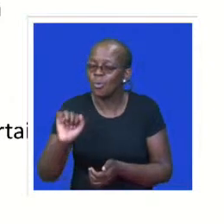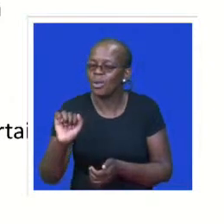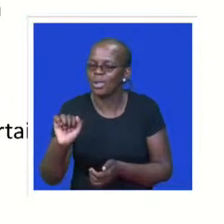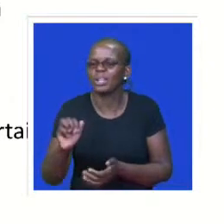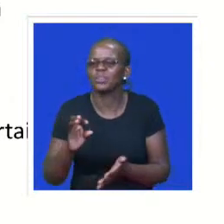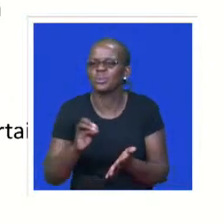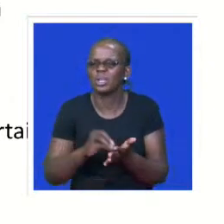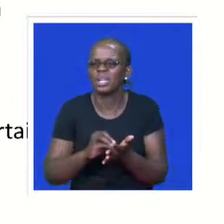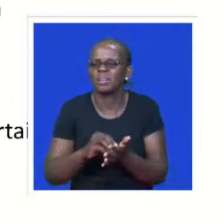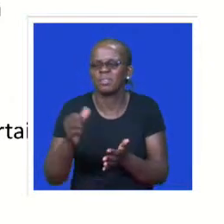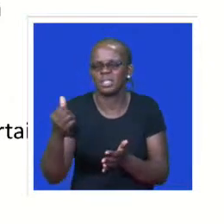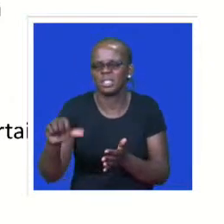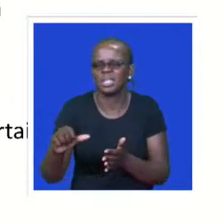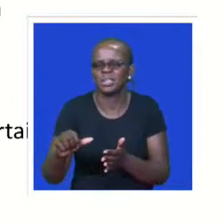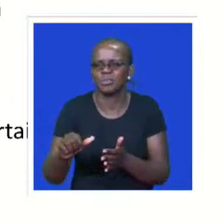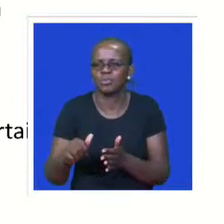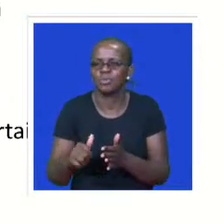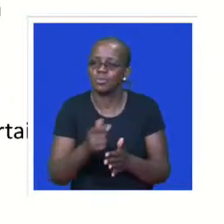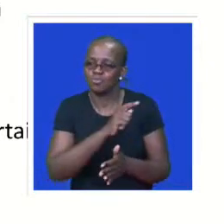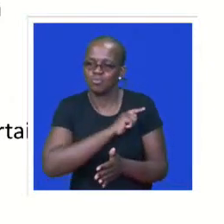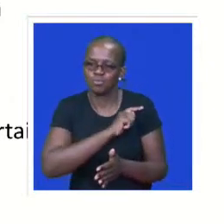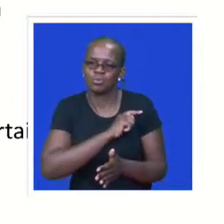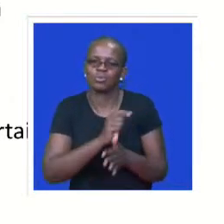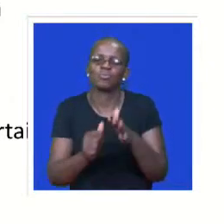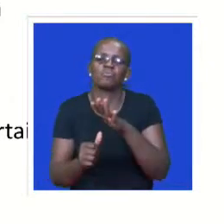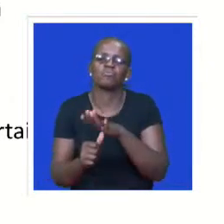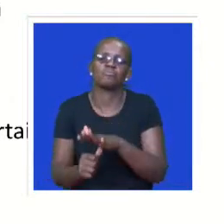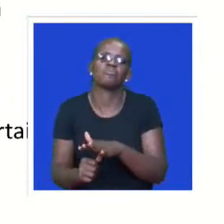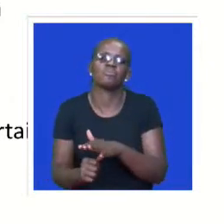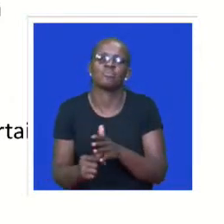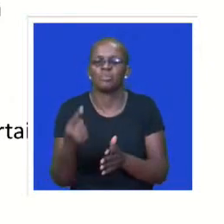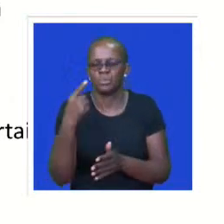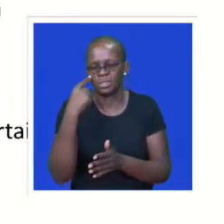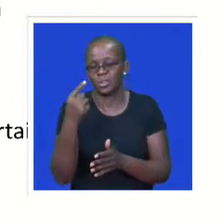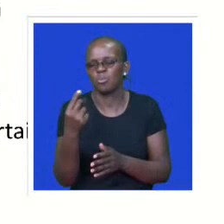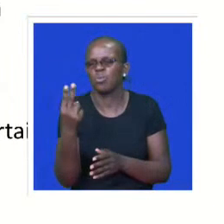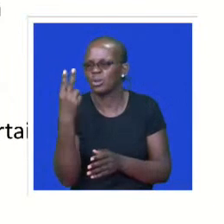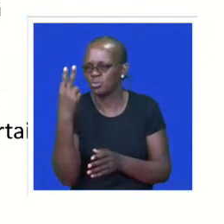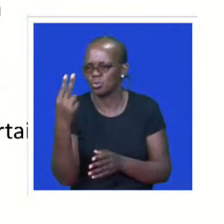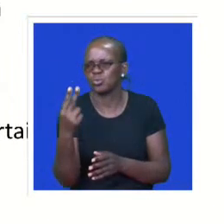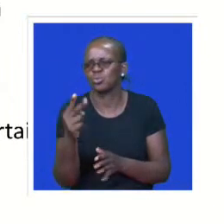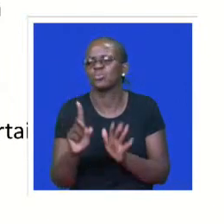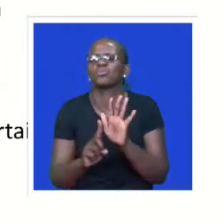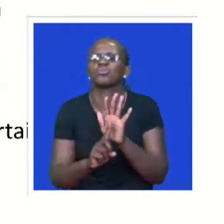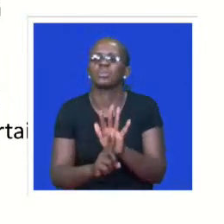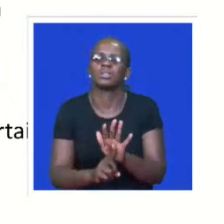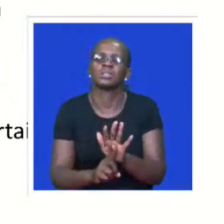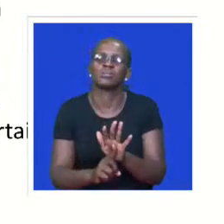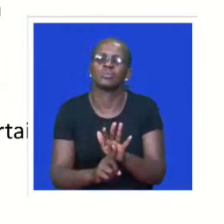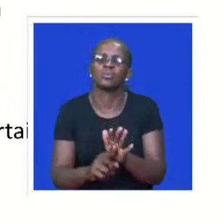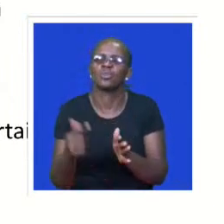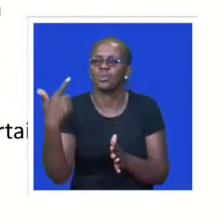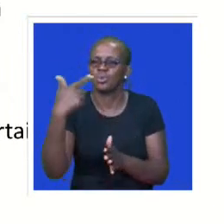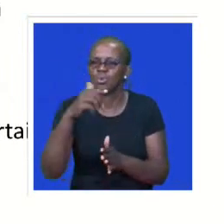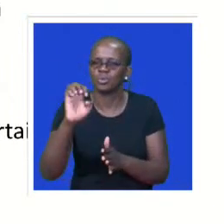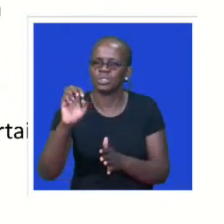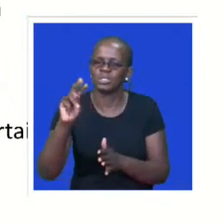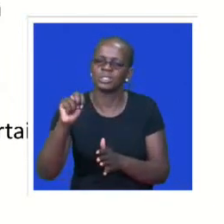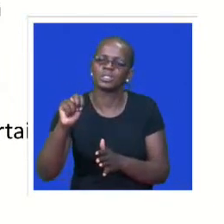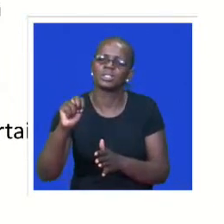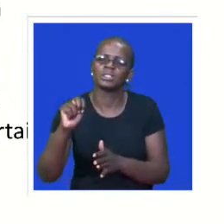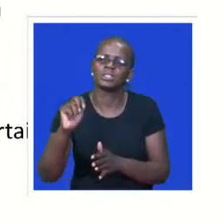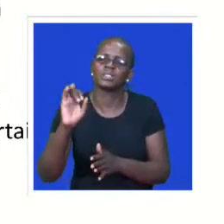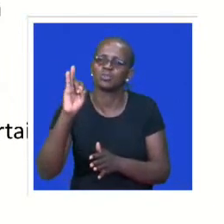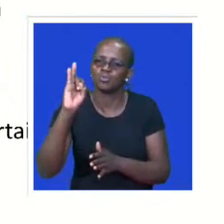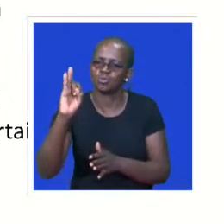up suffering, dear Lena. Let us look at two examples from Genesis and one in Luke. Let's start with the one about Adam